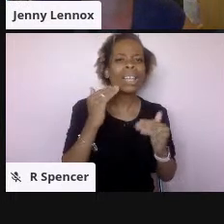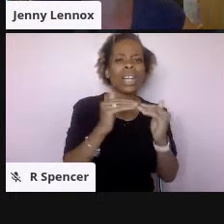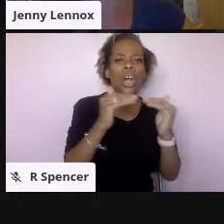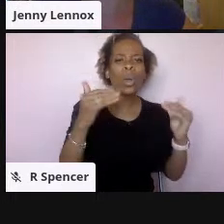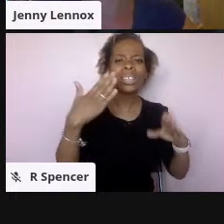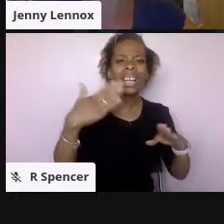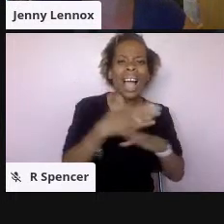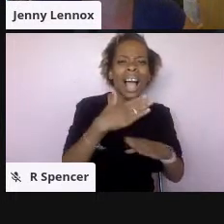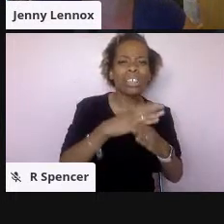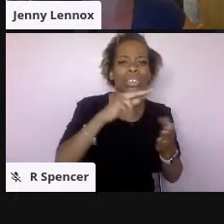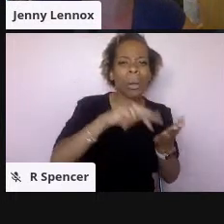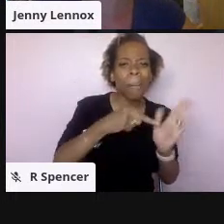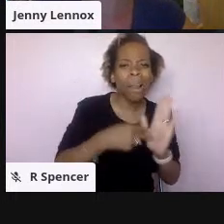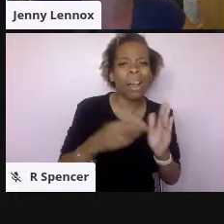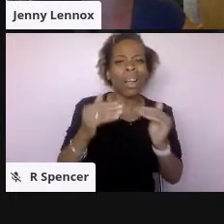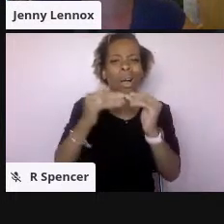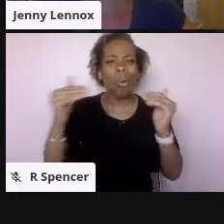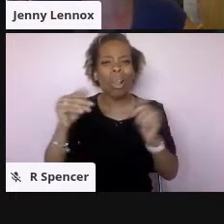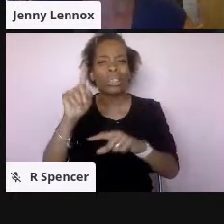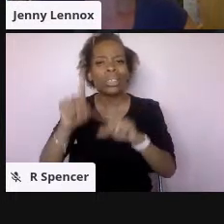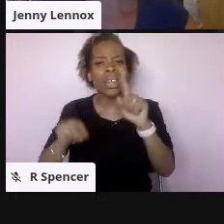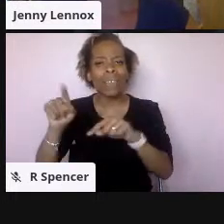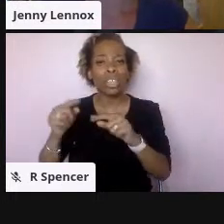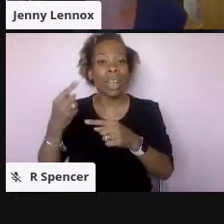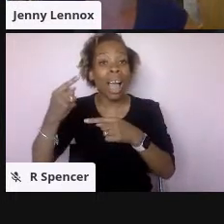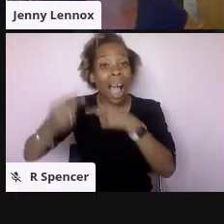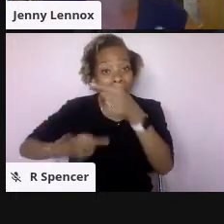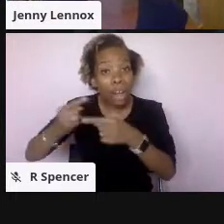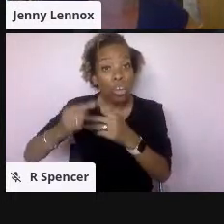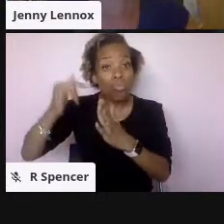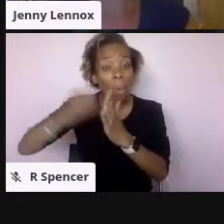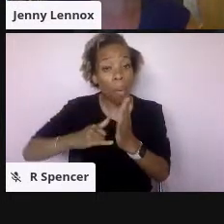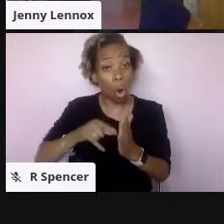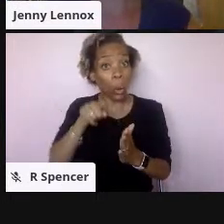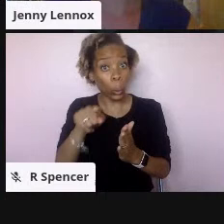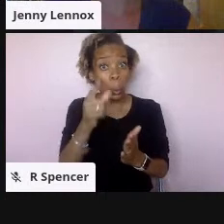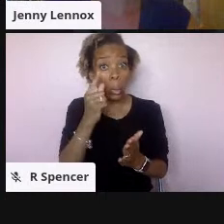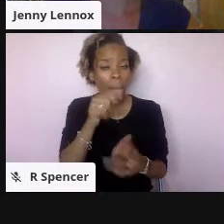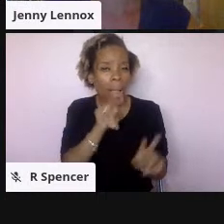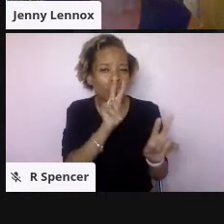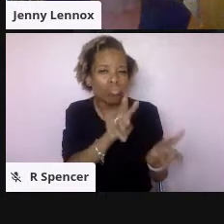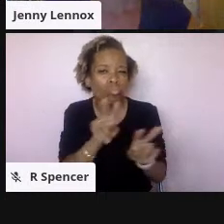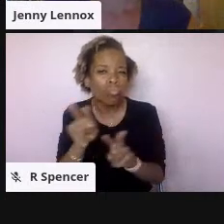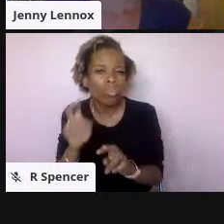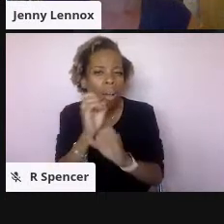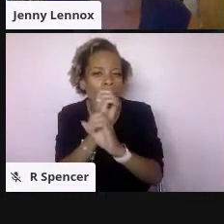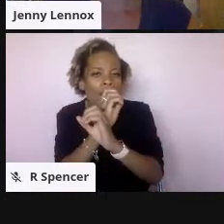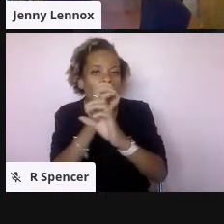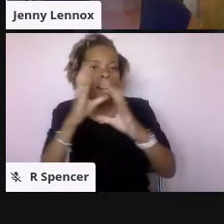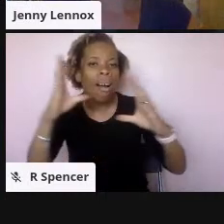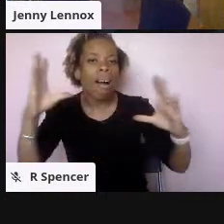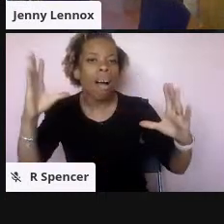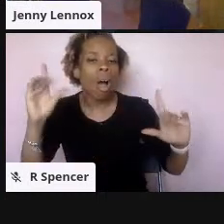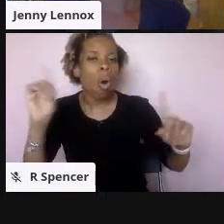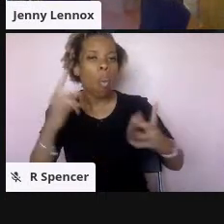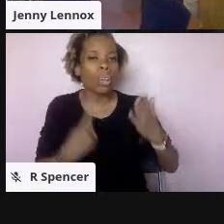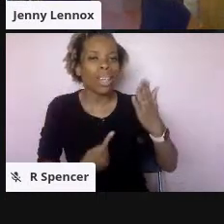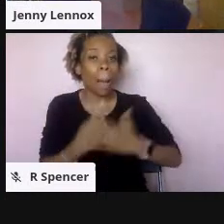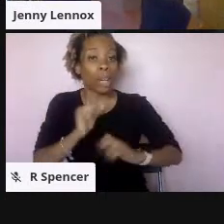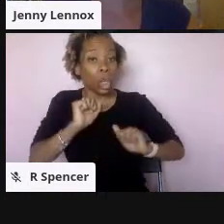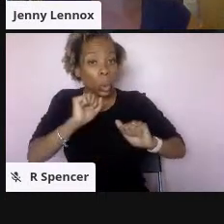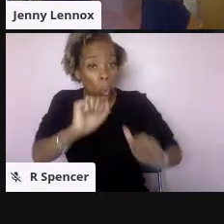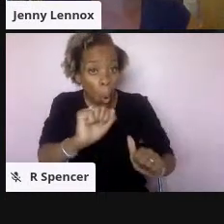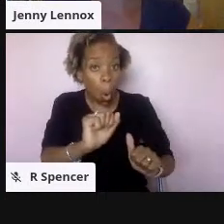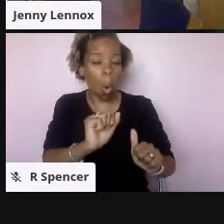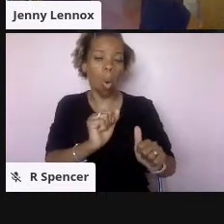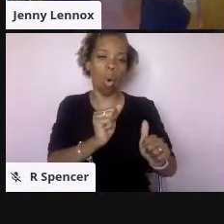all of that will have data in there, which is worth having a look through so you can better understand what's happening in your